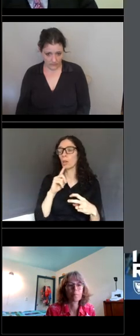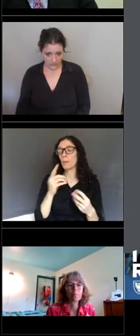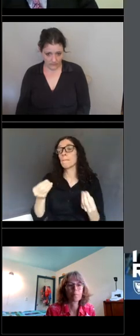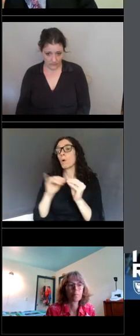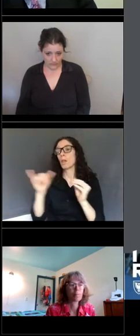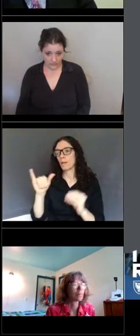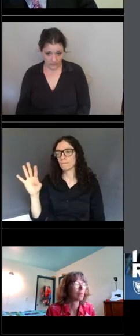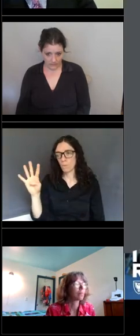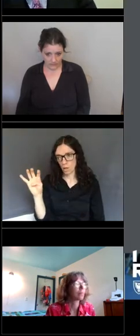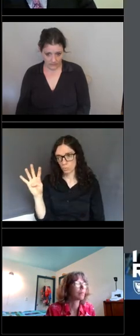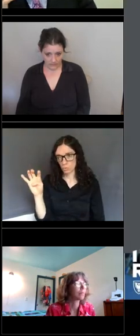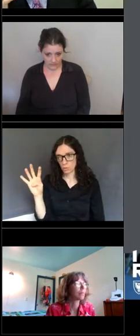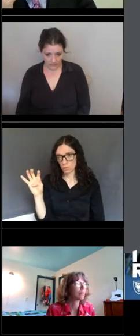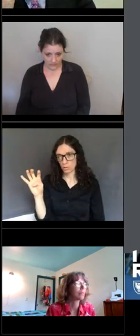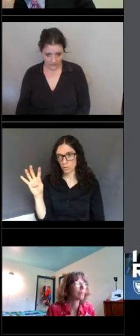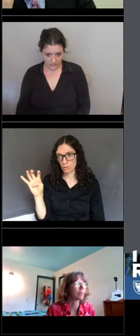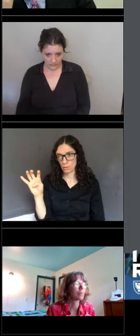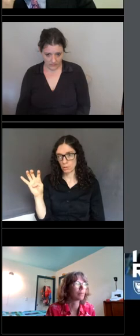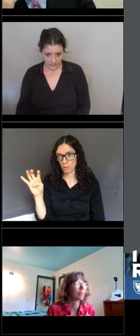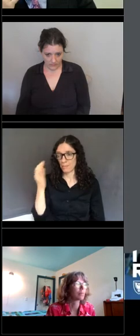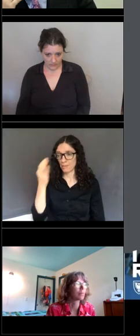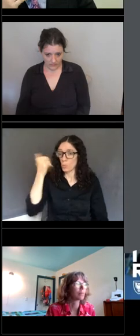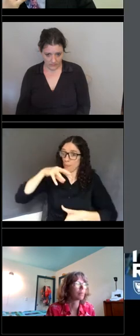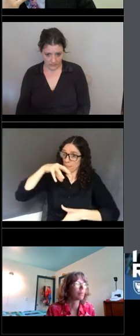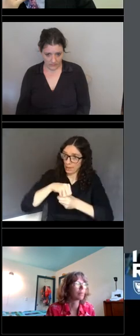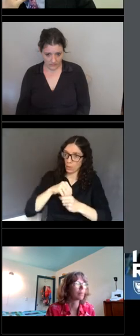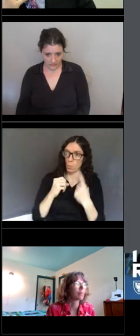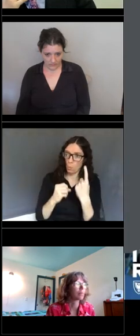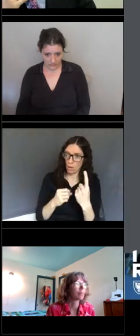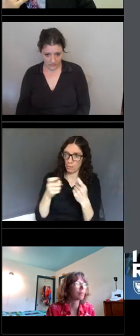iterations of different management plans itself. And